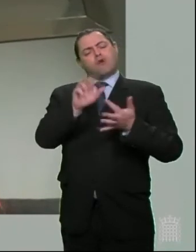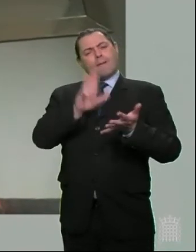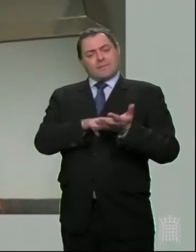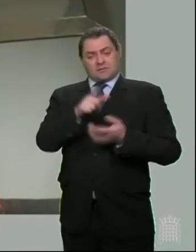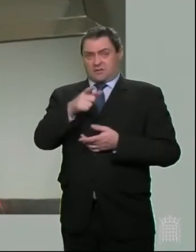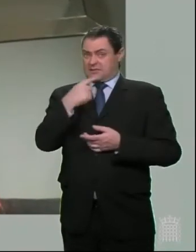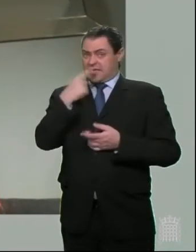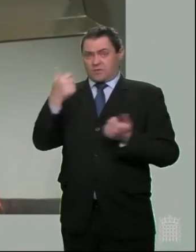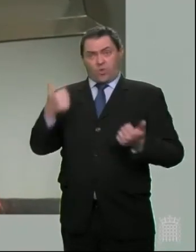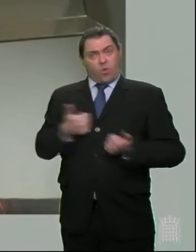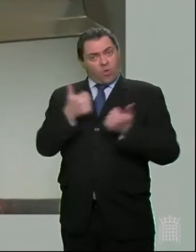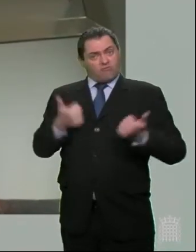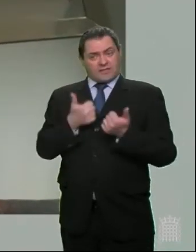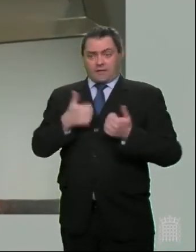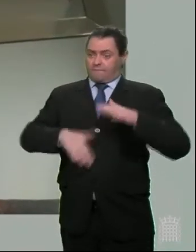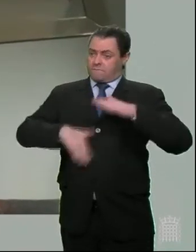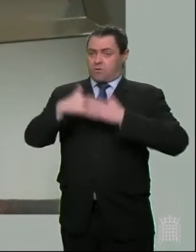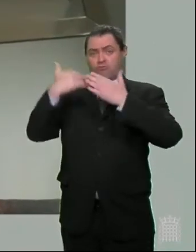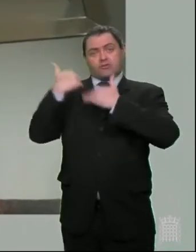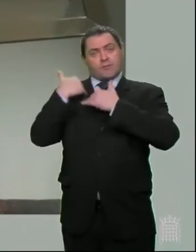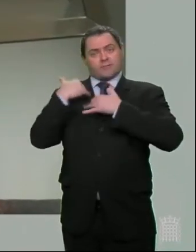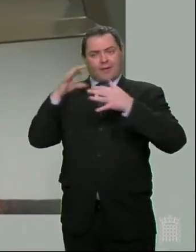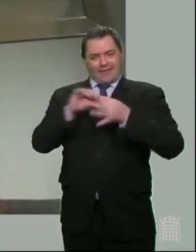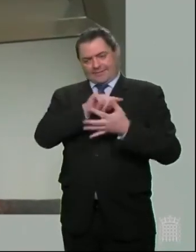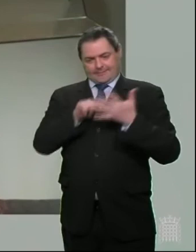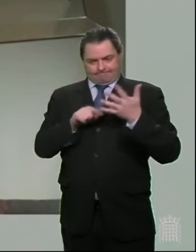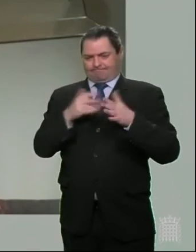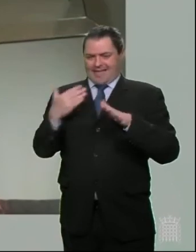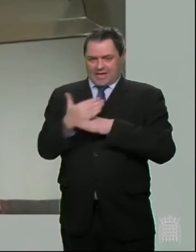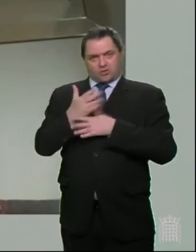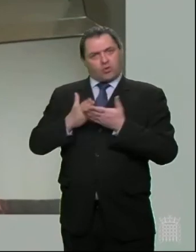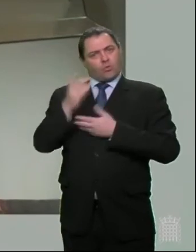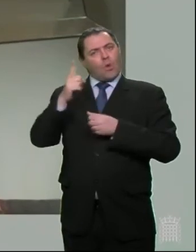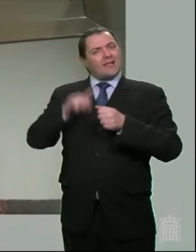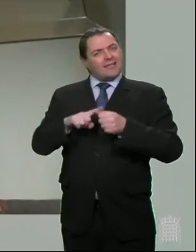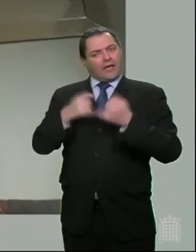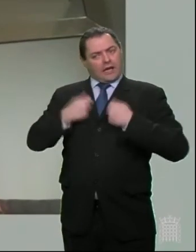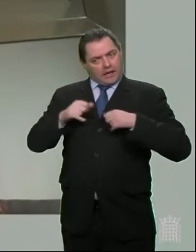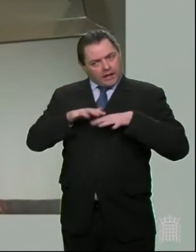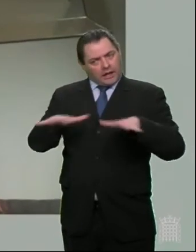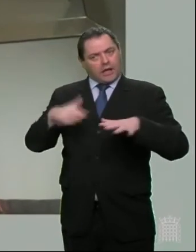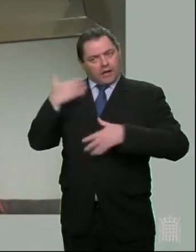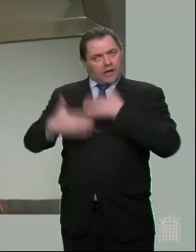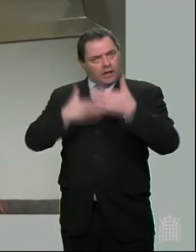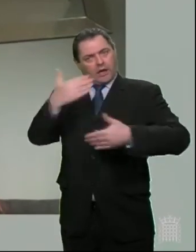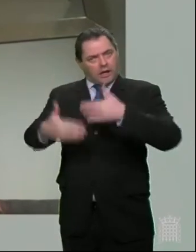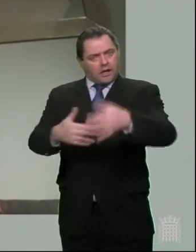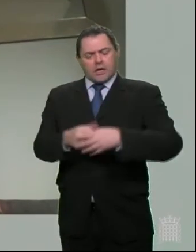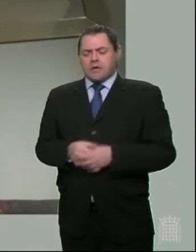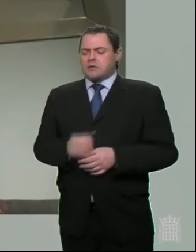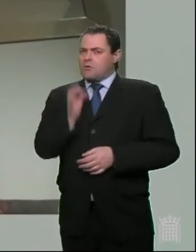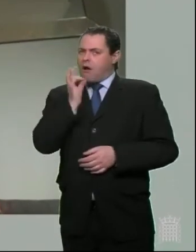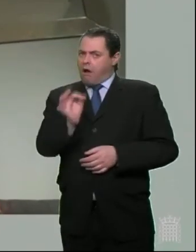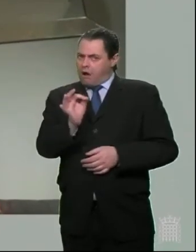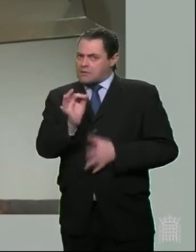already said today he will take full responsibility for all the actions his government has taken during the pandemic, will he confirm that